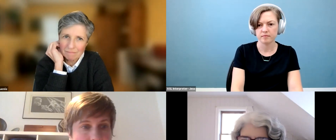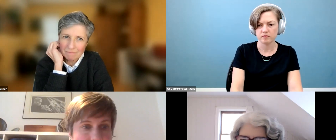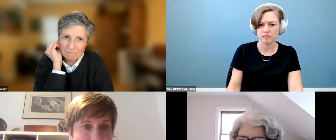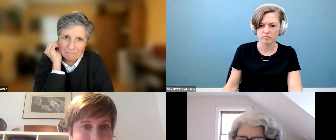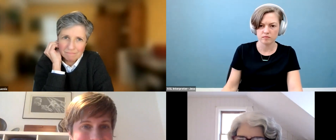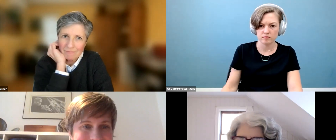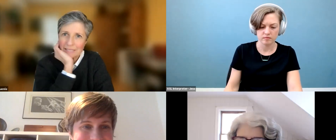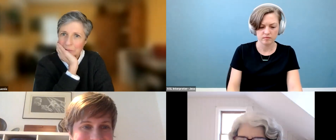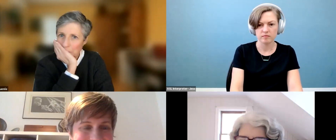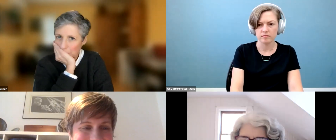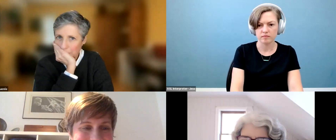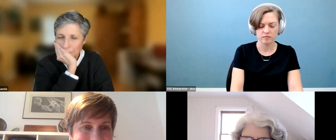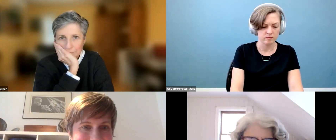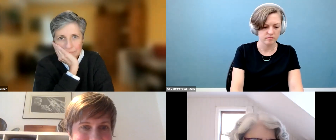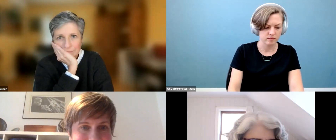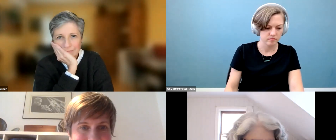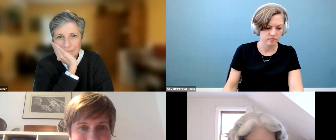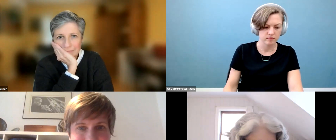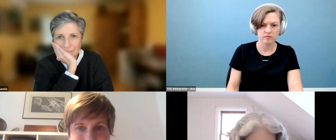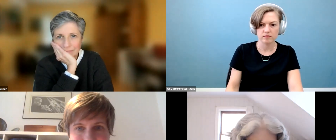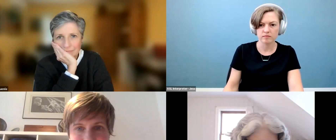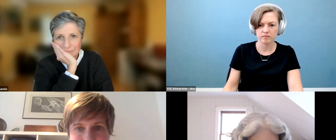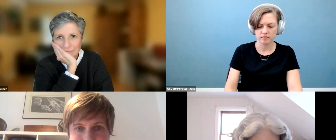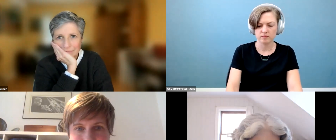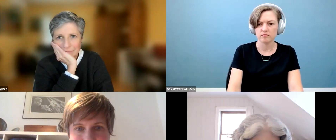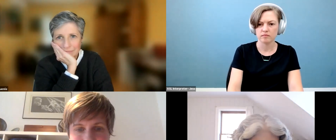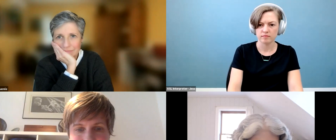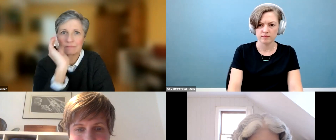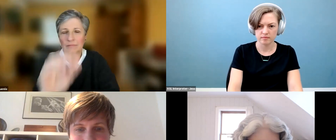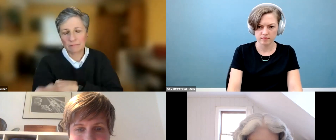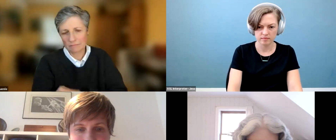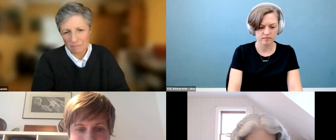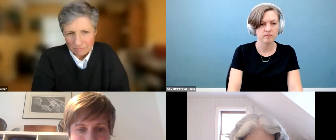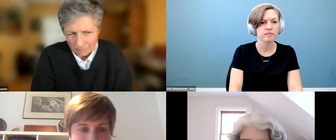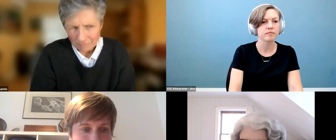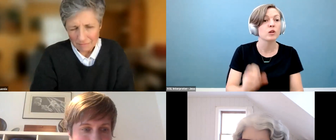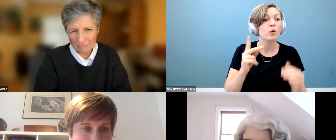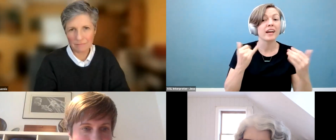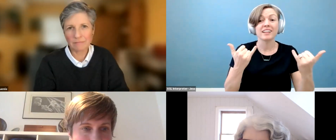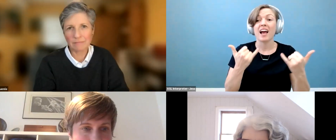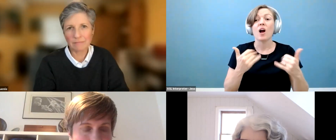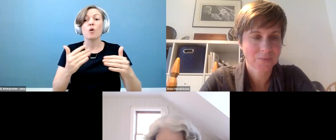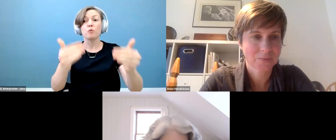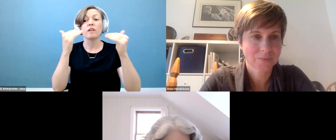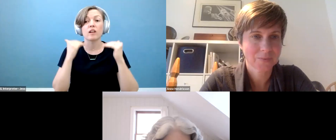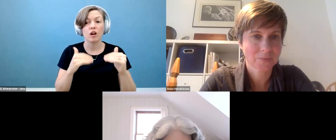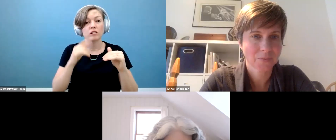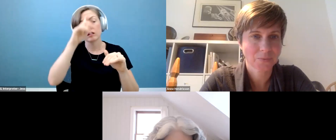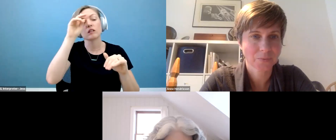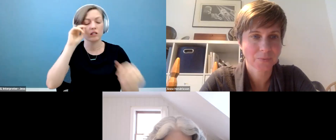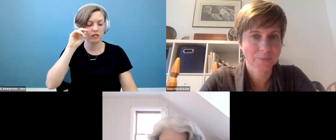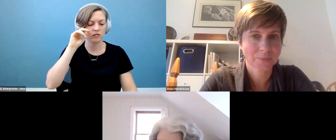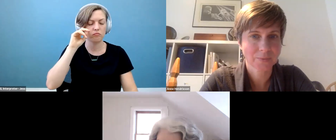Great. Thank you all for listening and being a part of that Vermont story. We'll move right along here now. Our